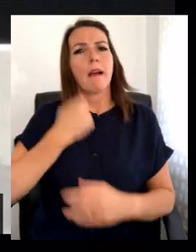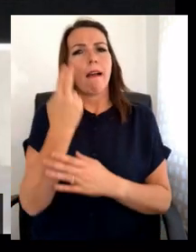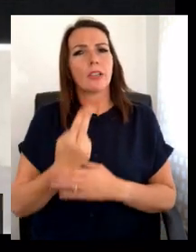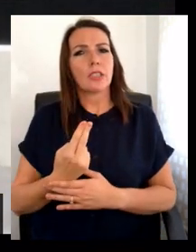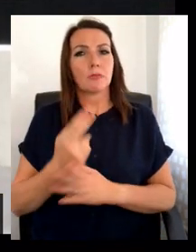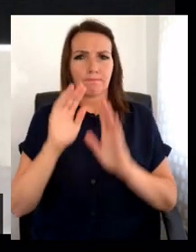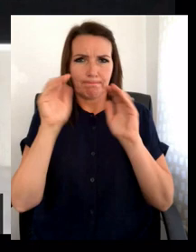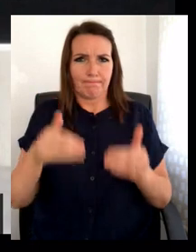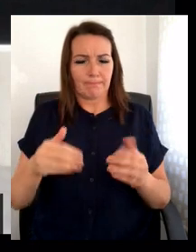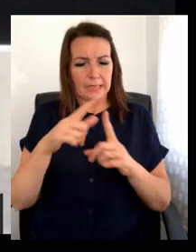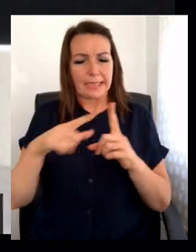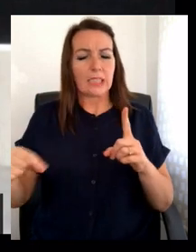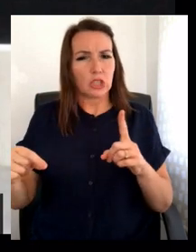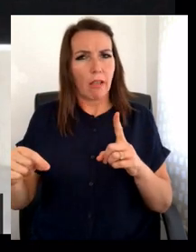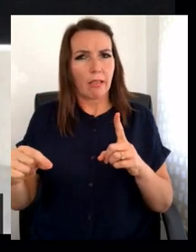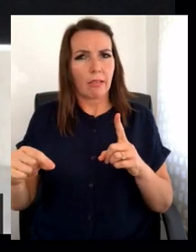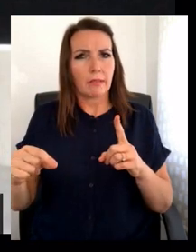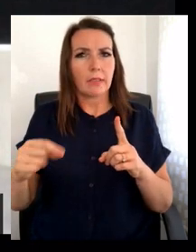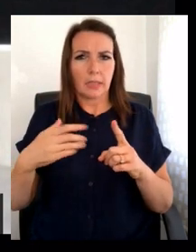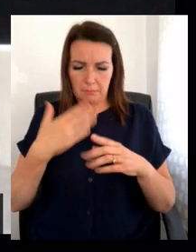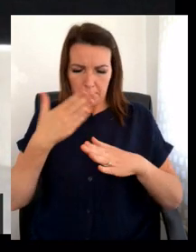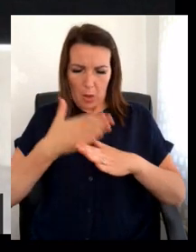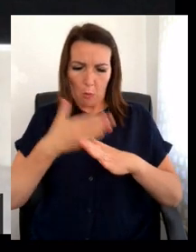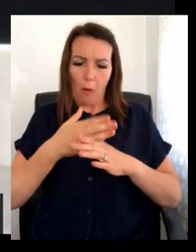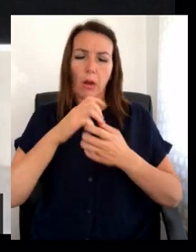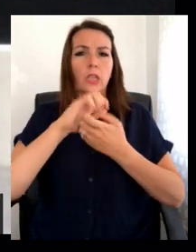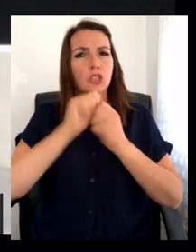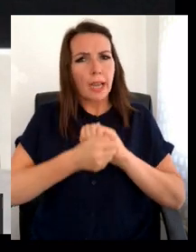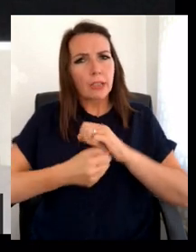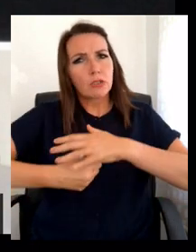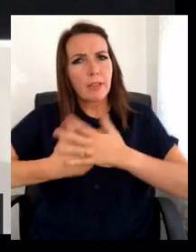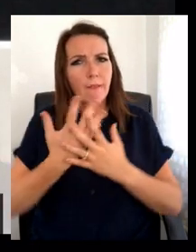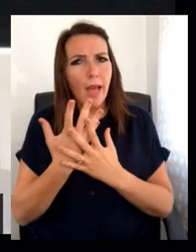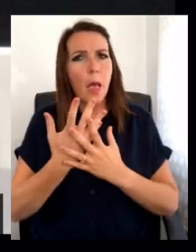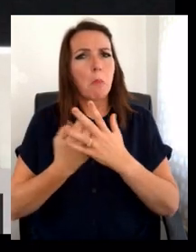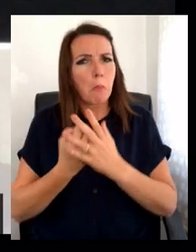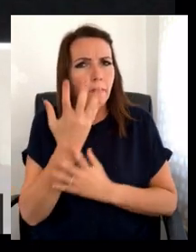talk about how my work has changed and developed and evolved in light of Corona.